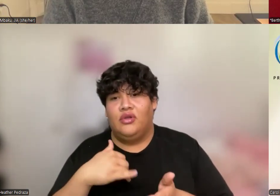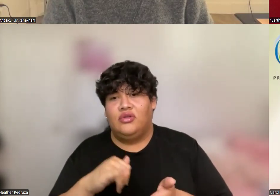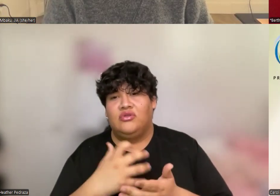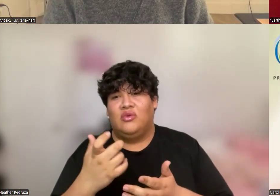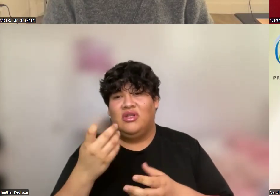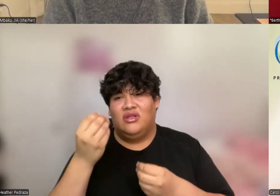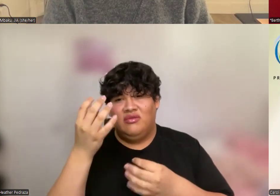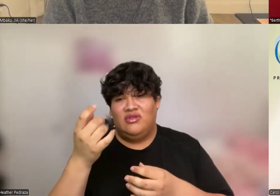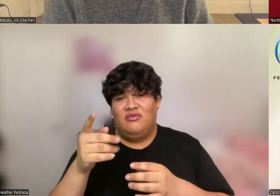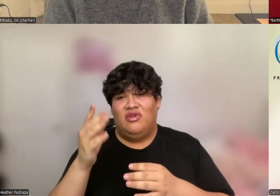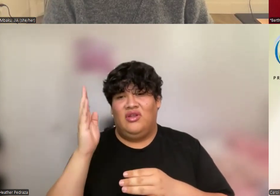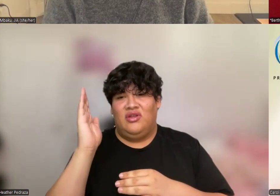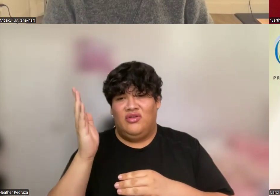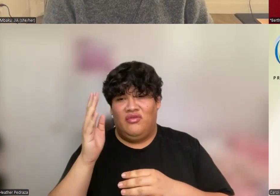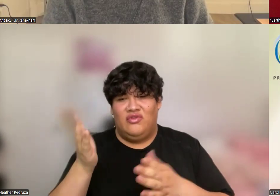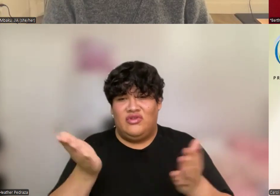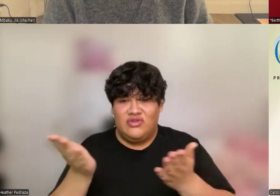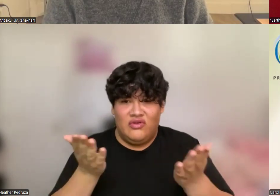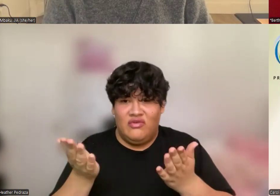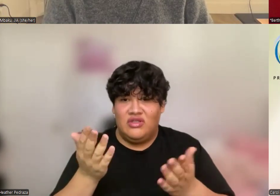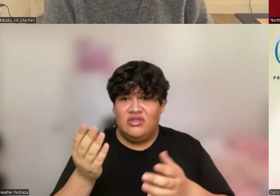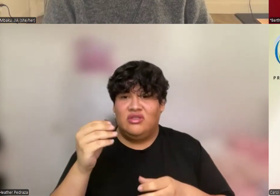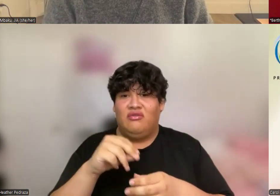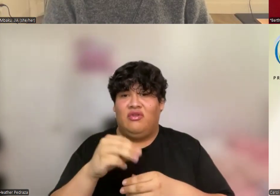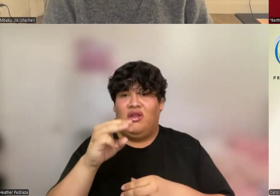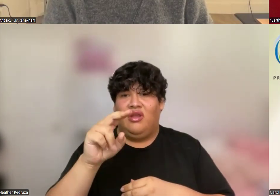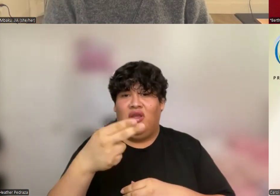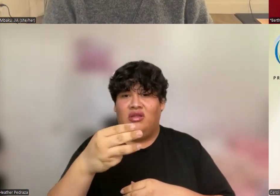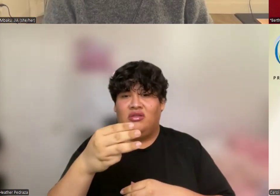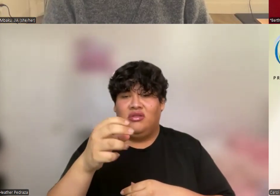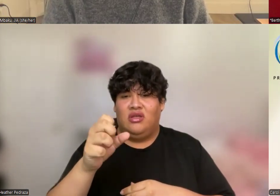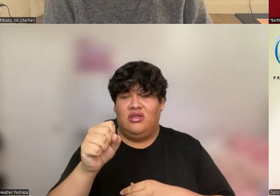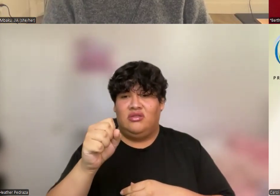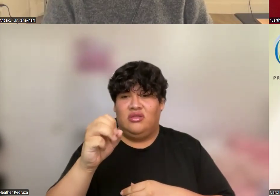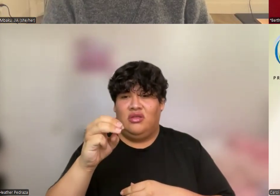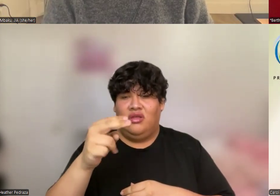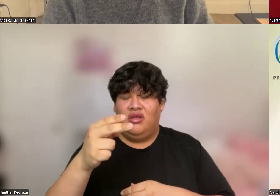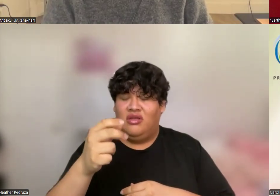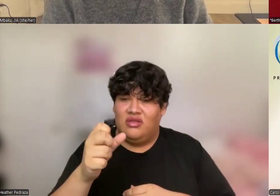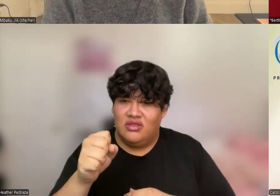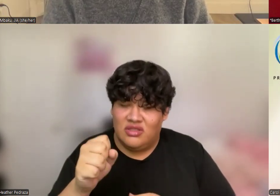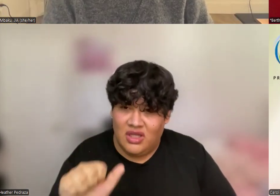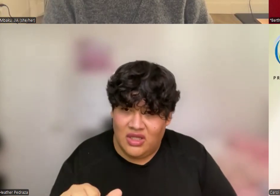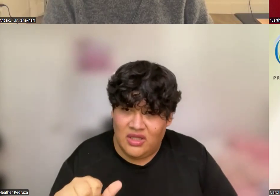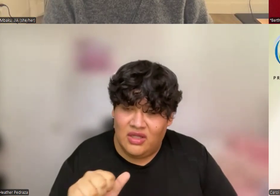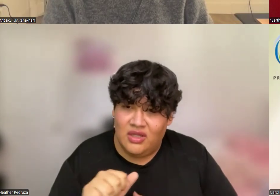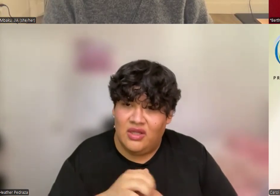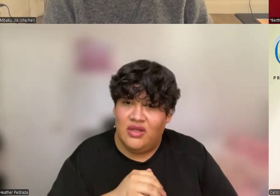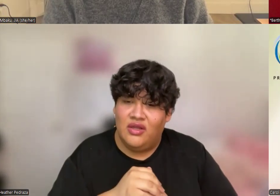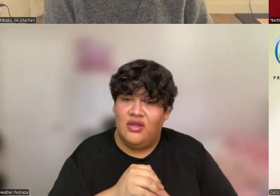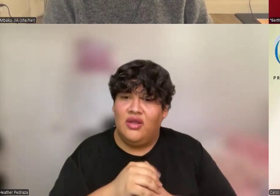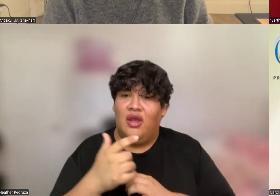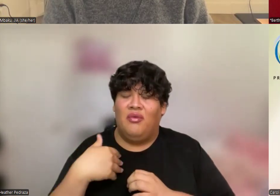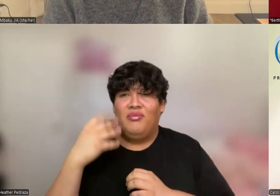intervention services have always been critical through the MHSA. And so I'm curious about how those will